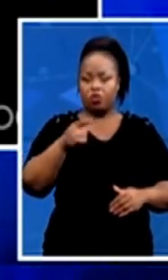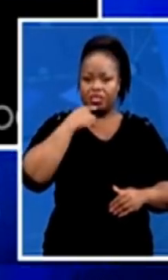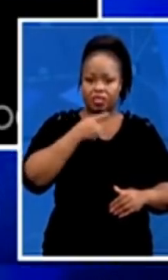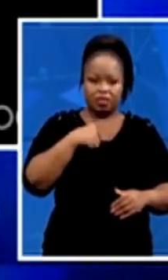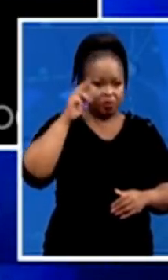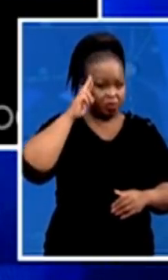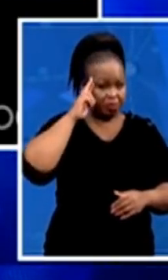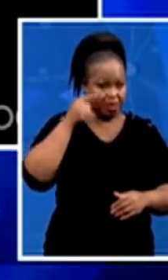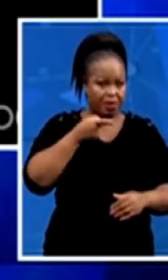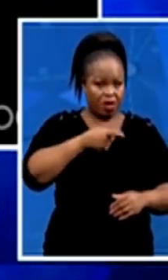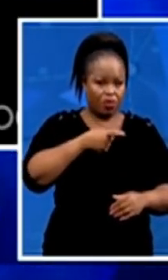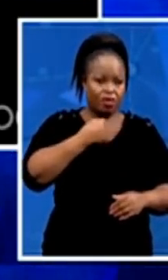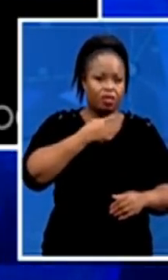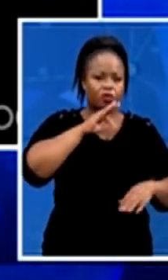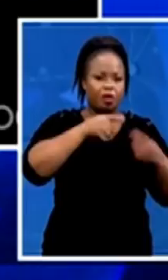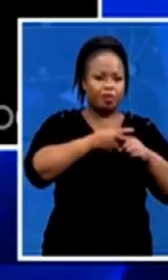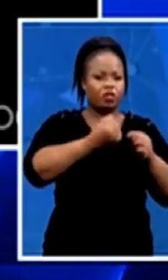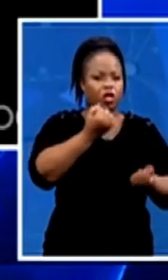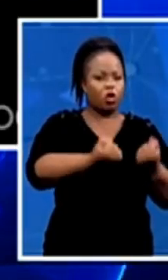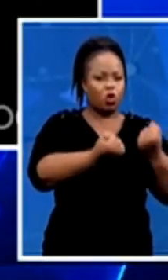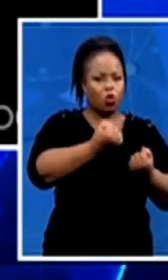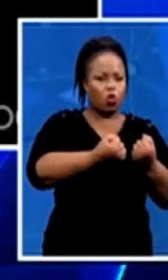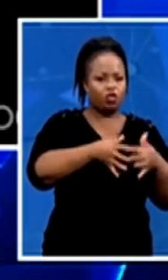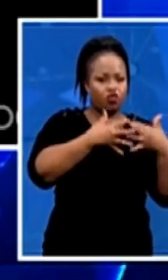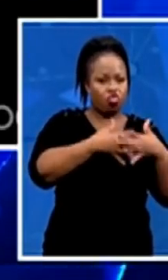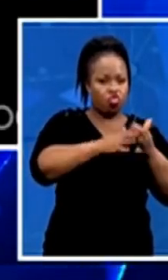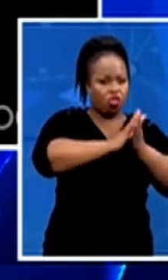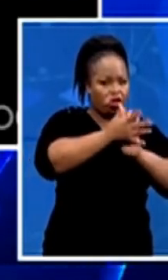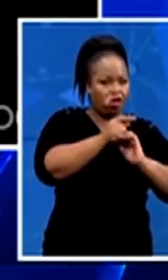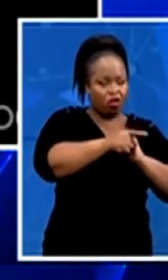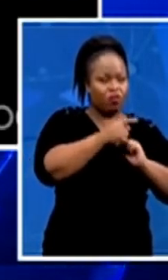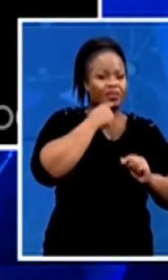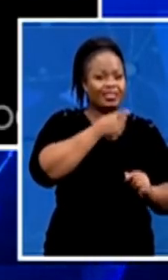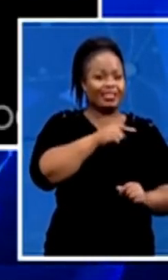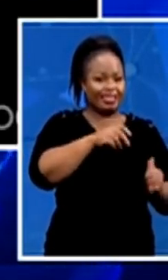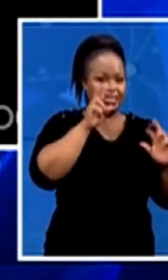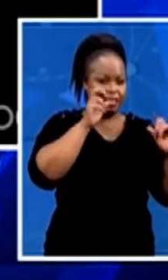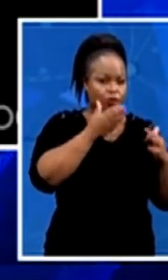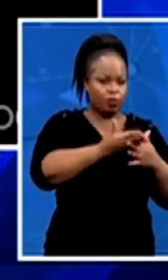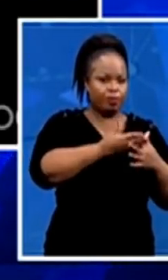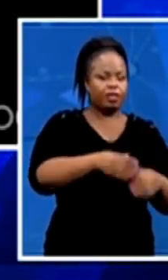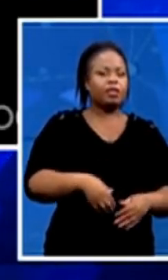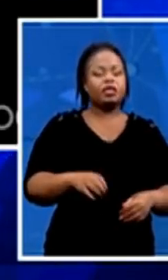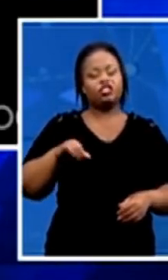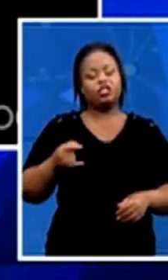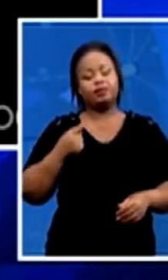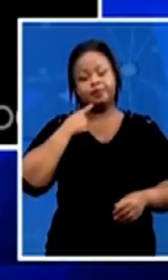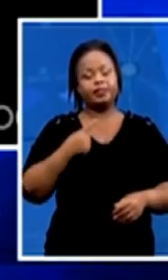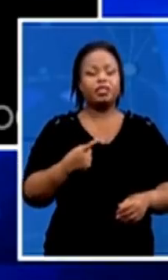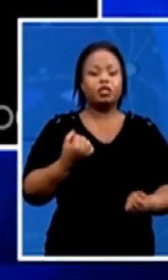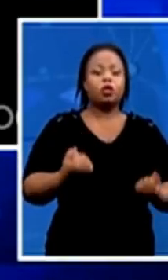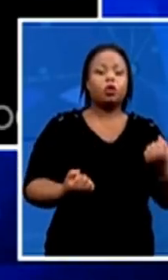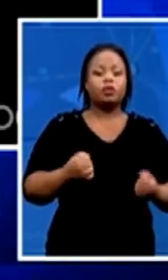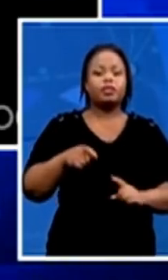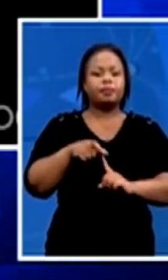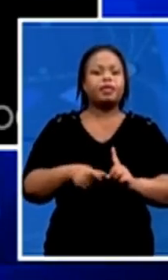court. Yes. As you say, as a species. Krishla J says the following, quote, a person so summoned for scandalizing the